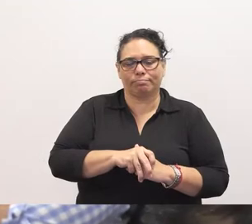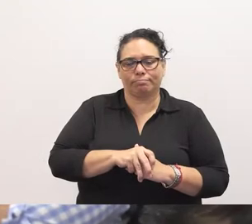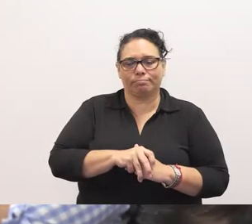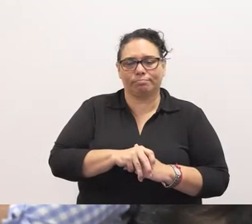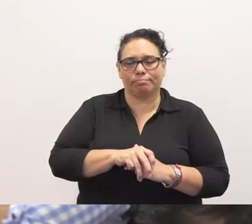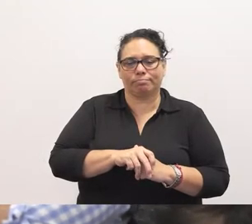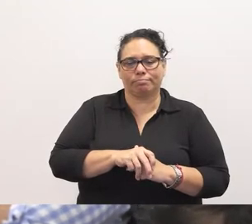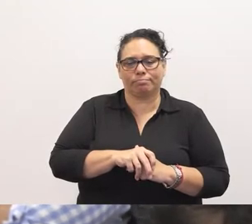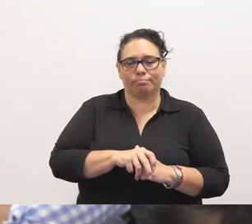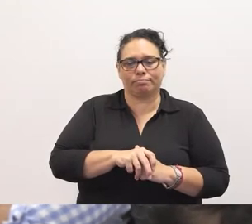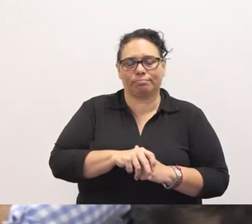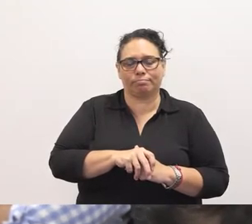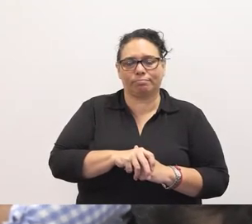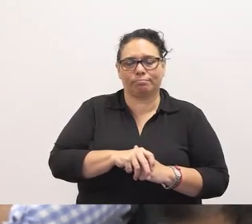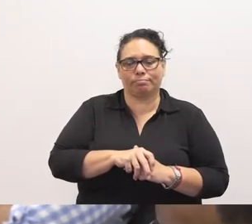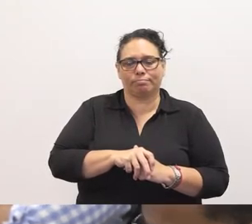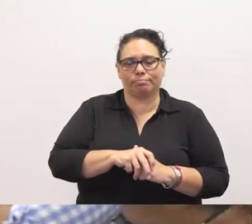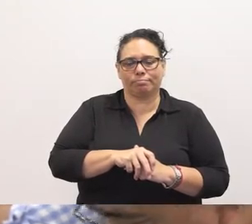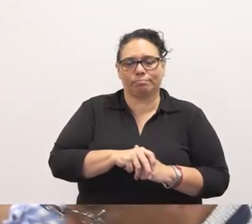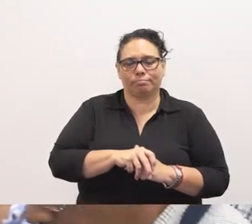pot yang hai apok madai te aoprum.